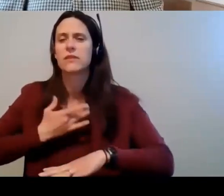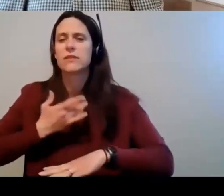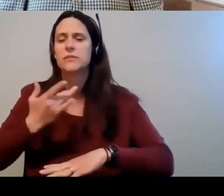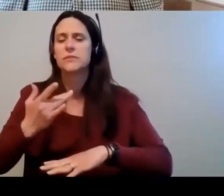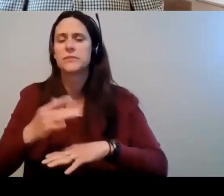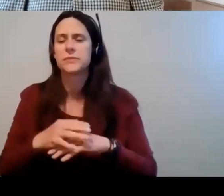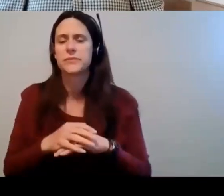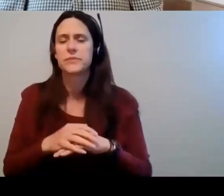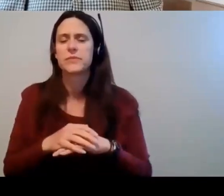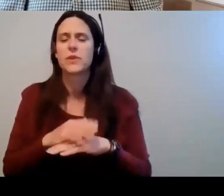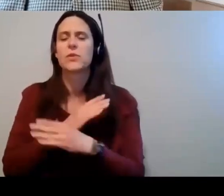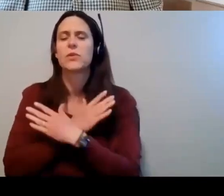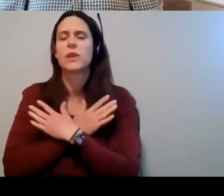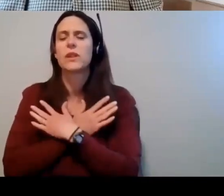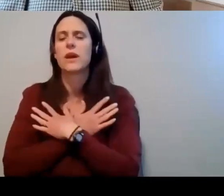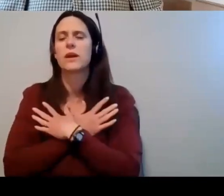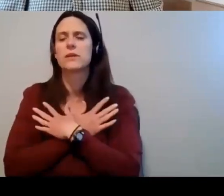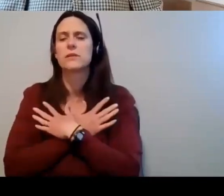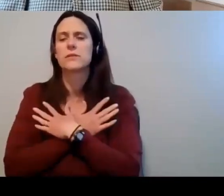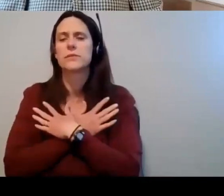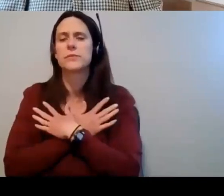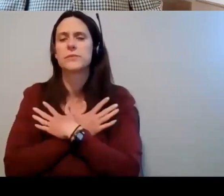Allow yourself to relax in this place.